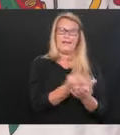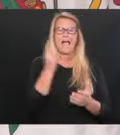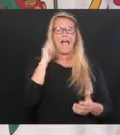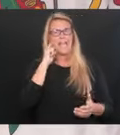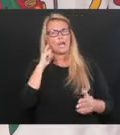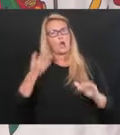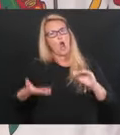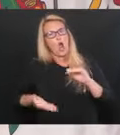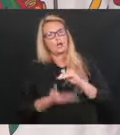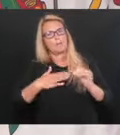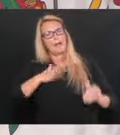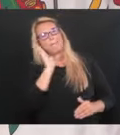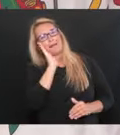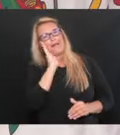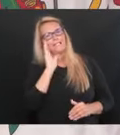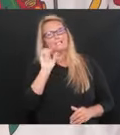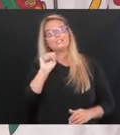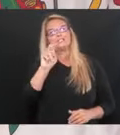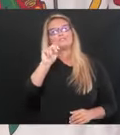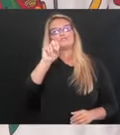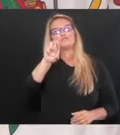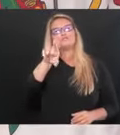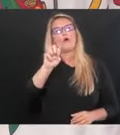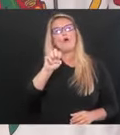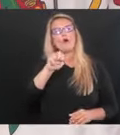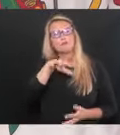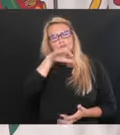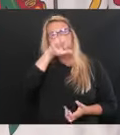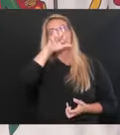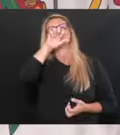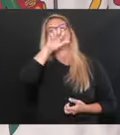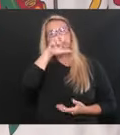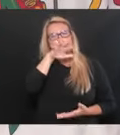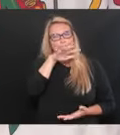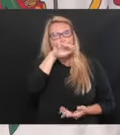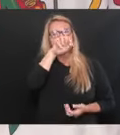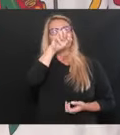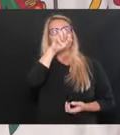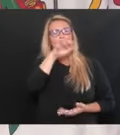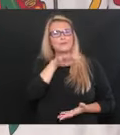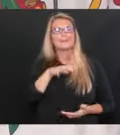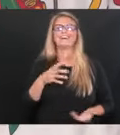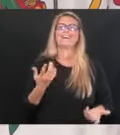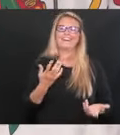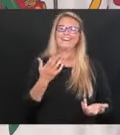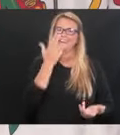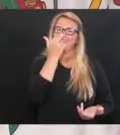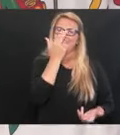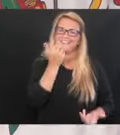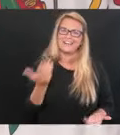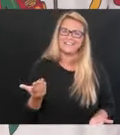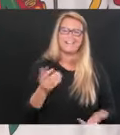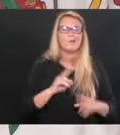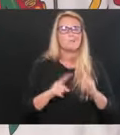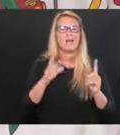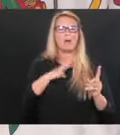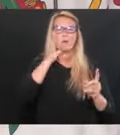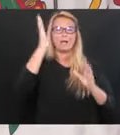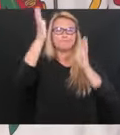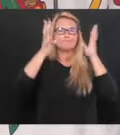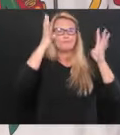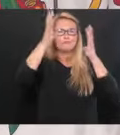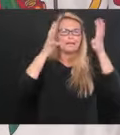under the bed, so she was going at it. But nevertheless, so we'll work up something else